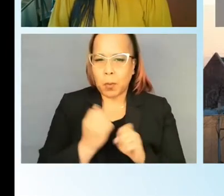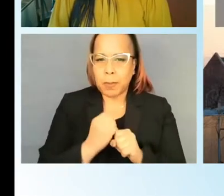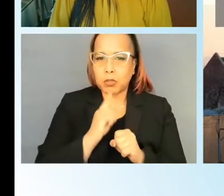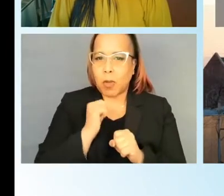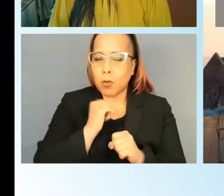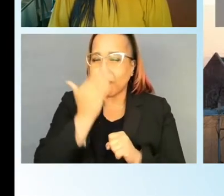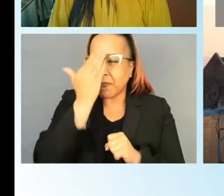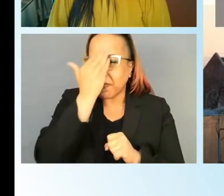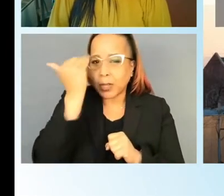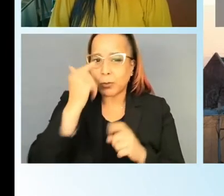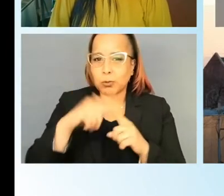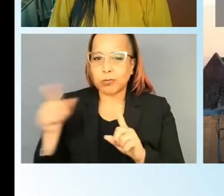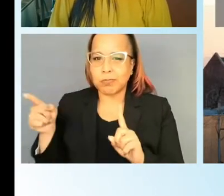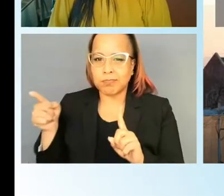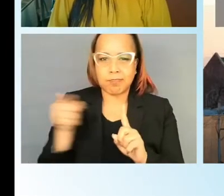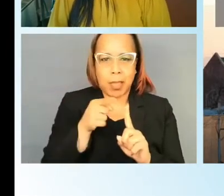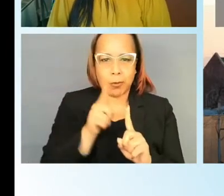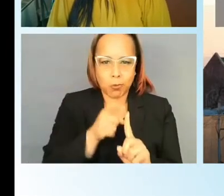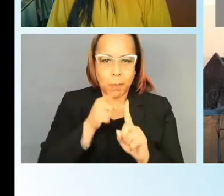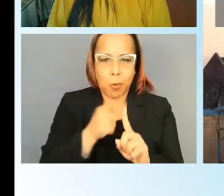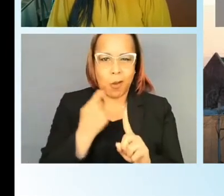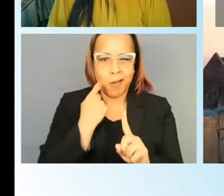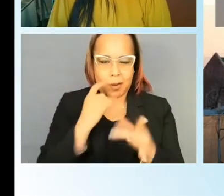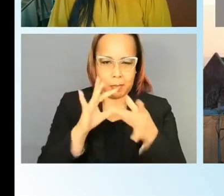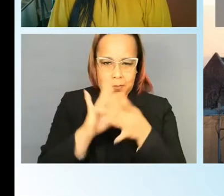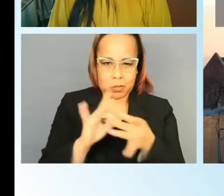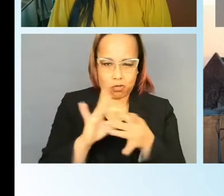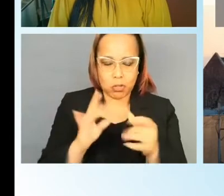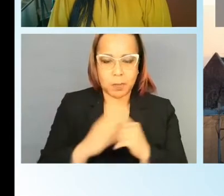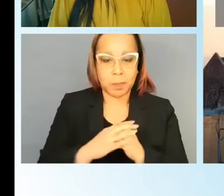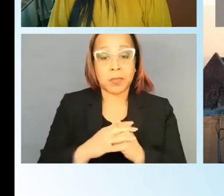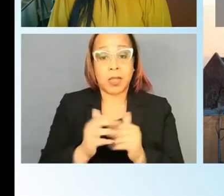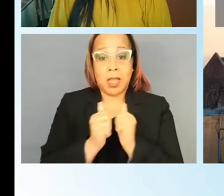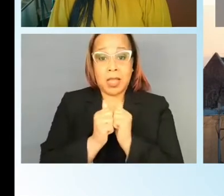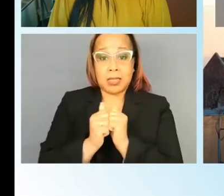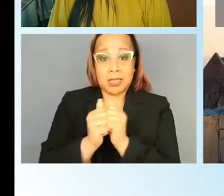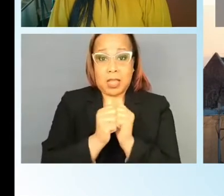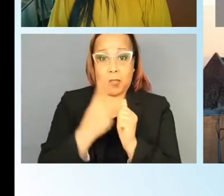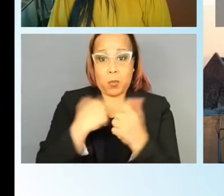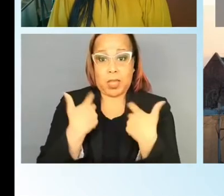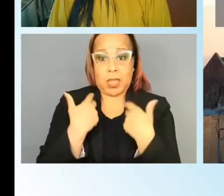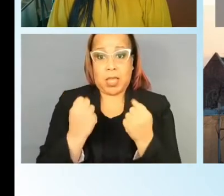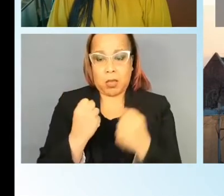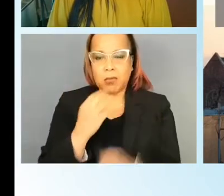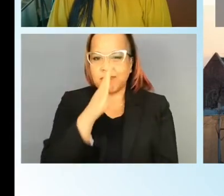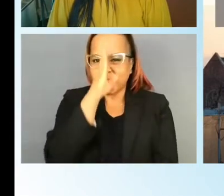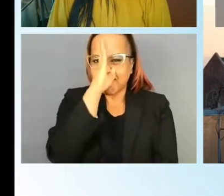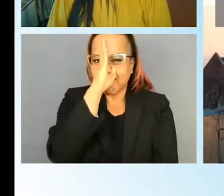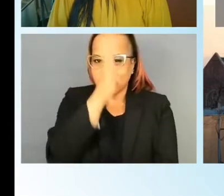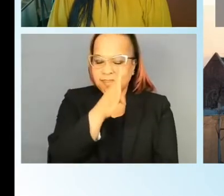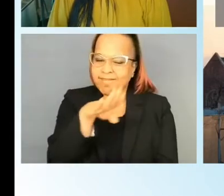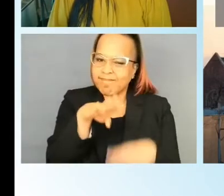to come back to a point that I mentioned early, the Together We Heal candid conversations.